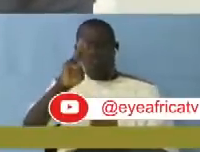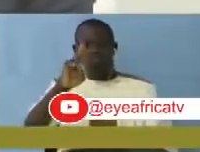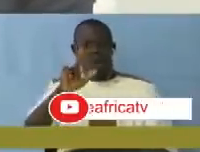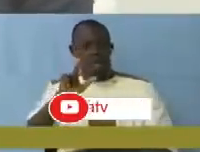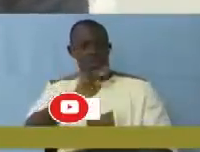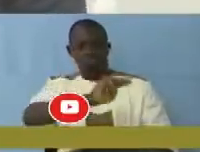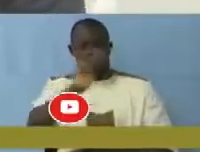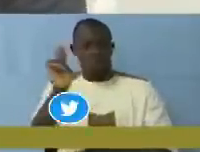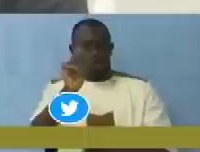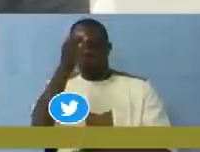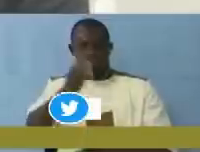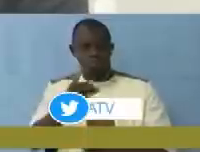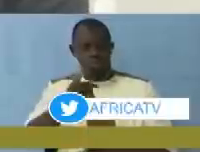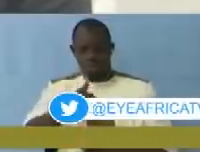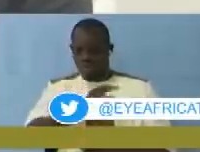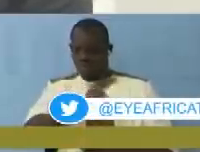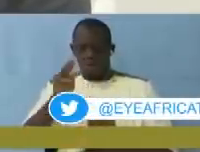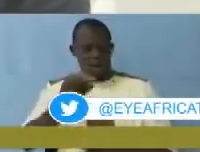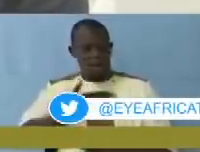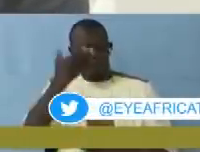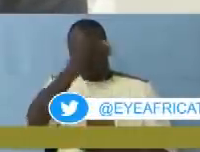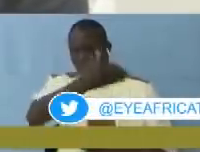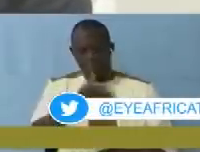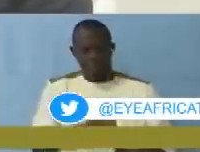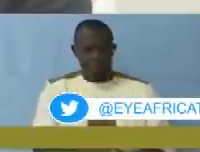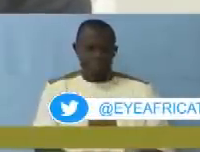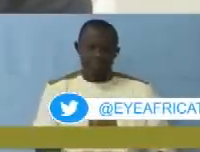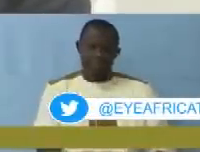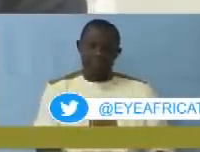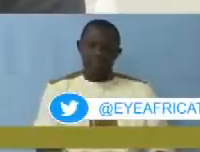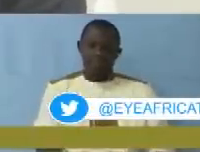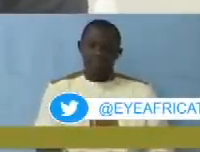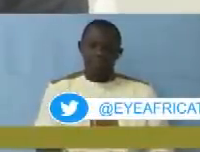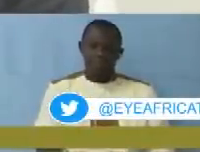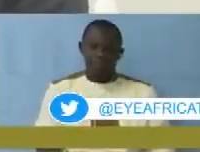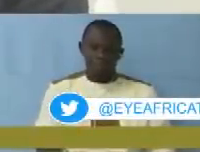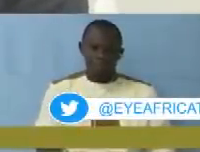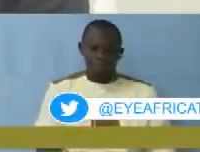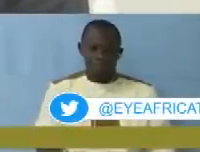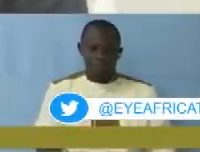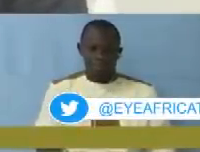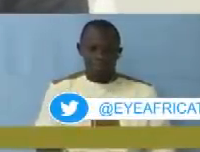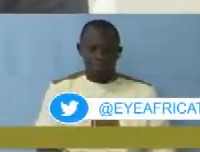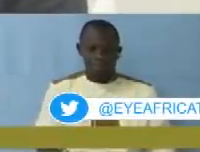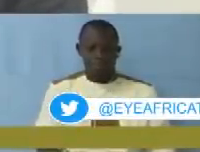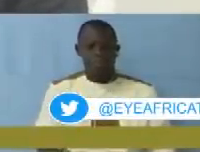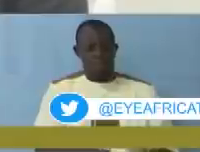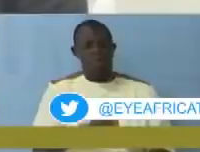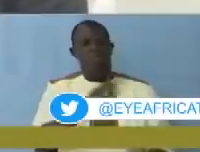it's not true, I was not there. Asikeno saimbe Paul la kuma kangola moyo kangola ni hani ntenje.